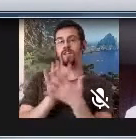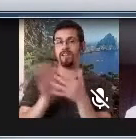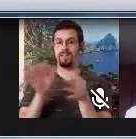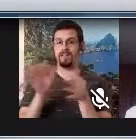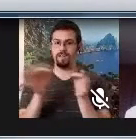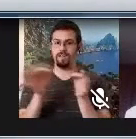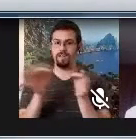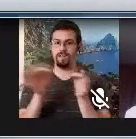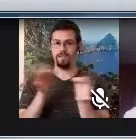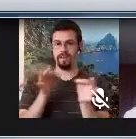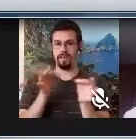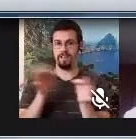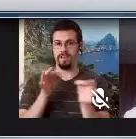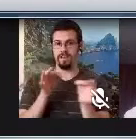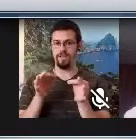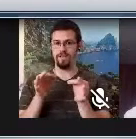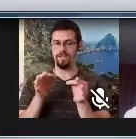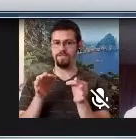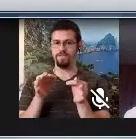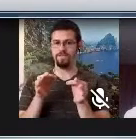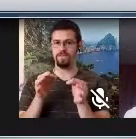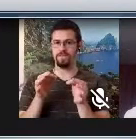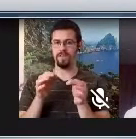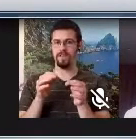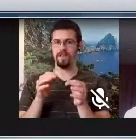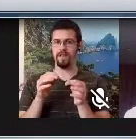features of Sutton SignWriting, which is mouth shape,